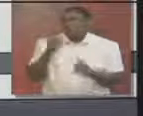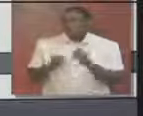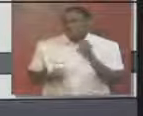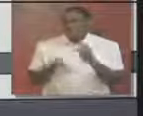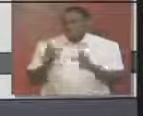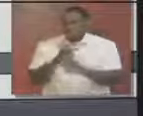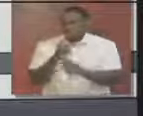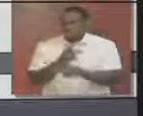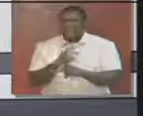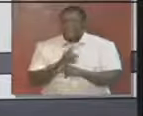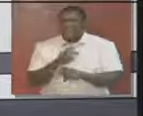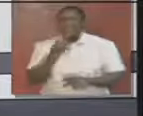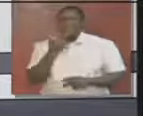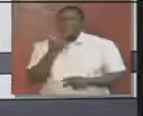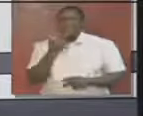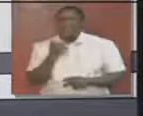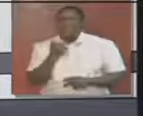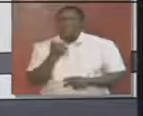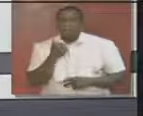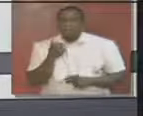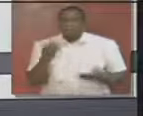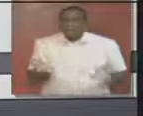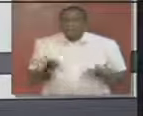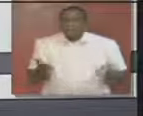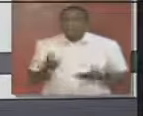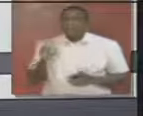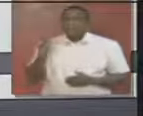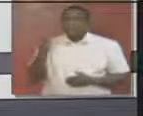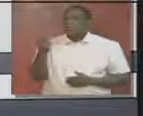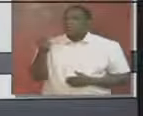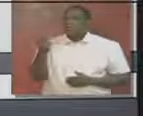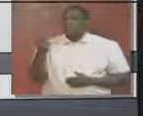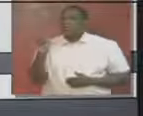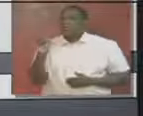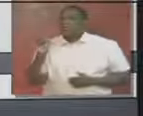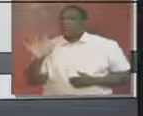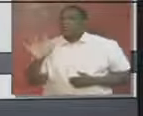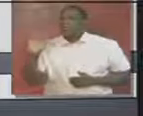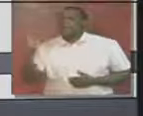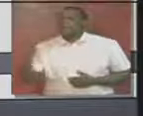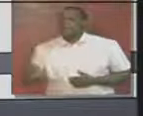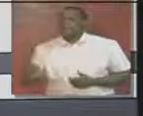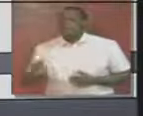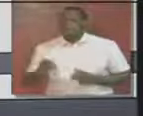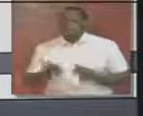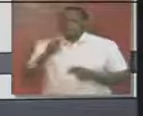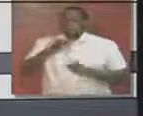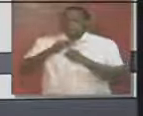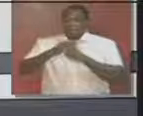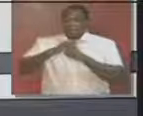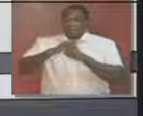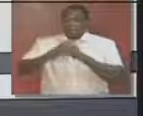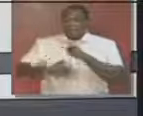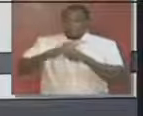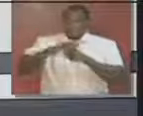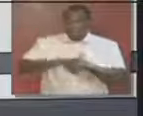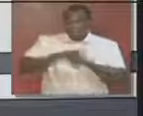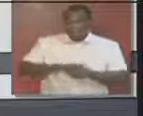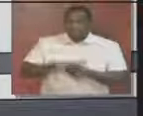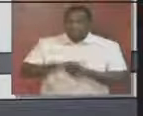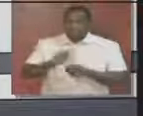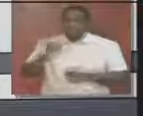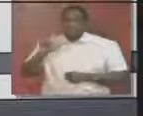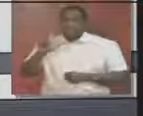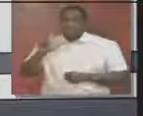in our population would have been about 12.5%, and hypertension about 21%. But what I would like to say that